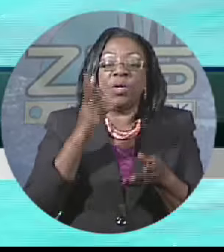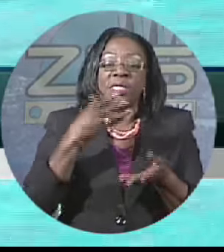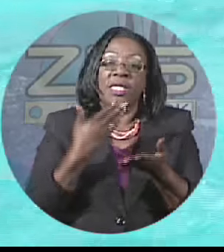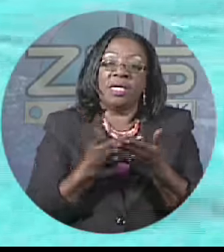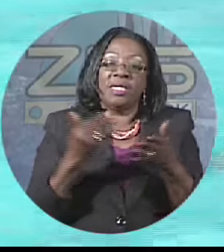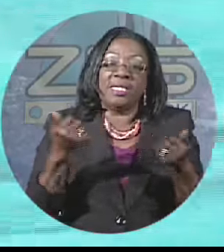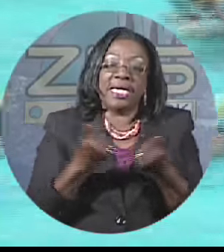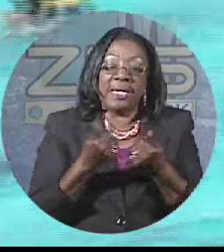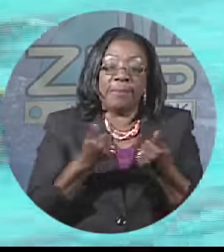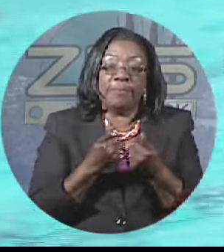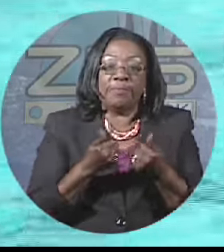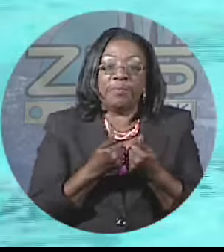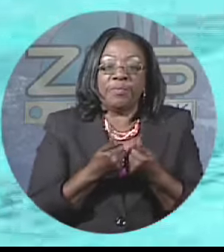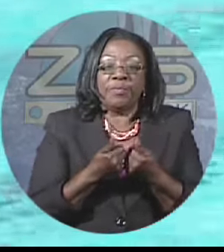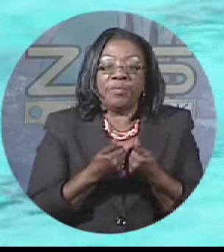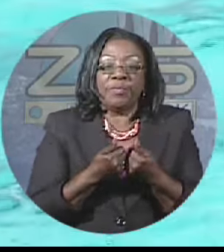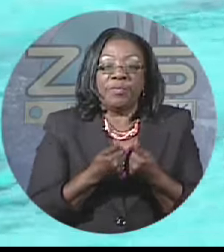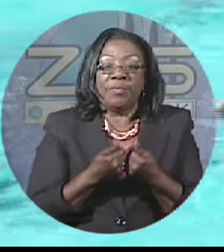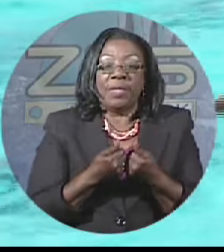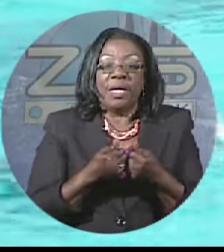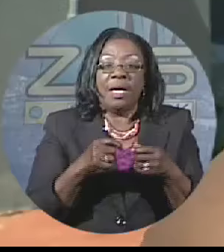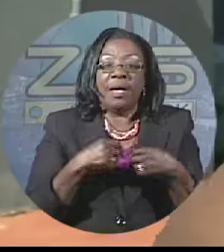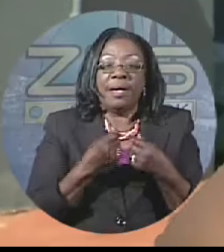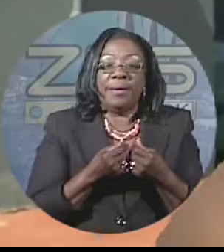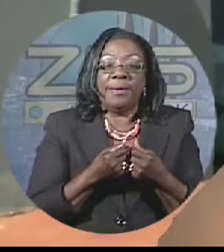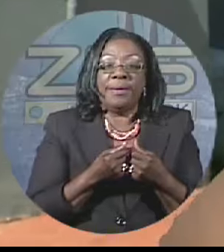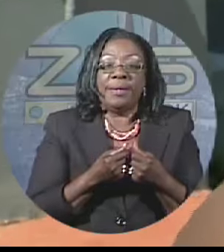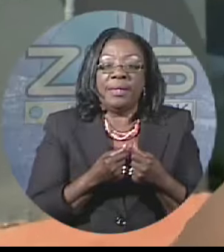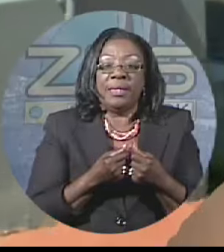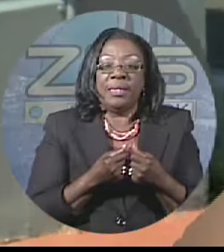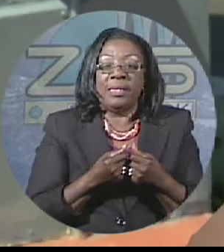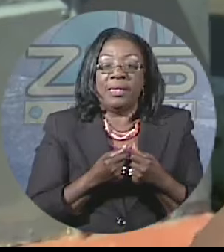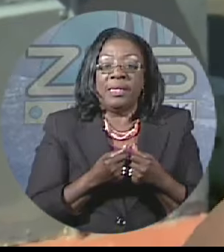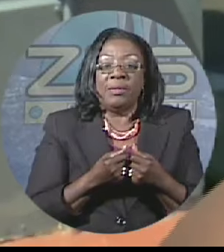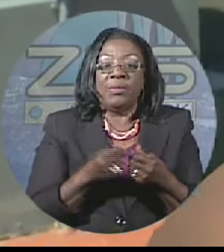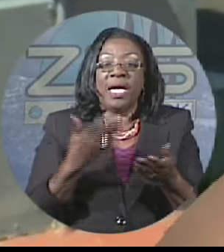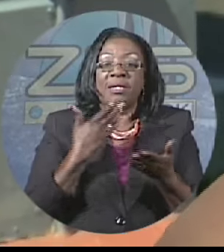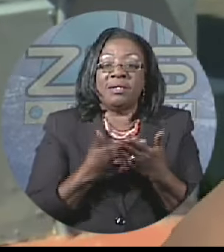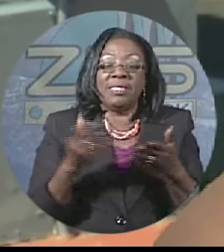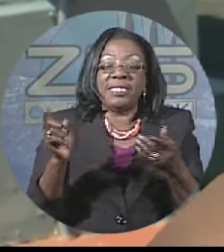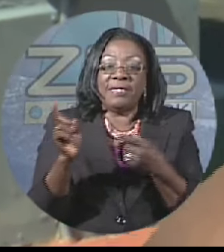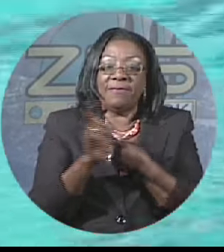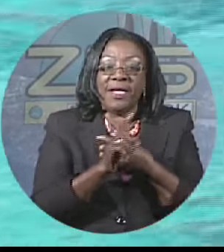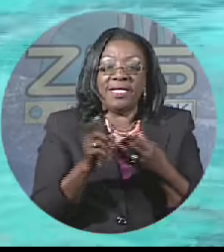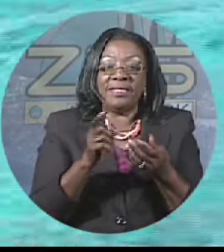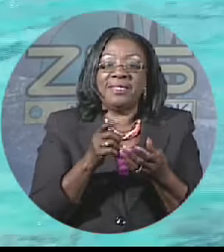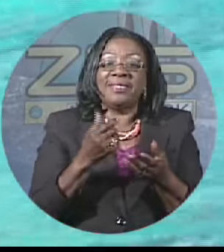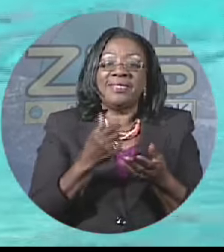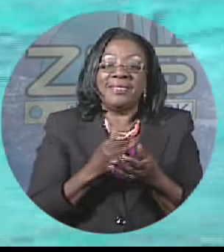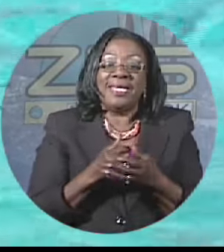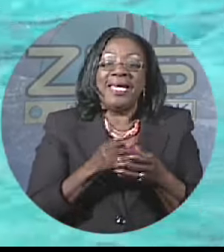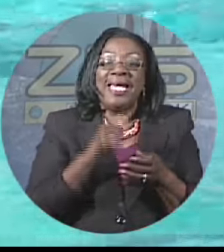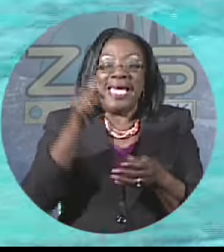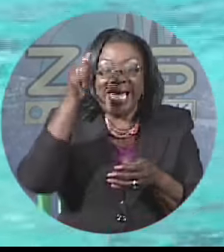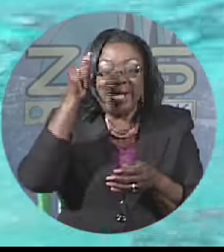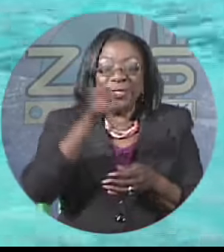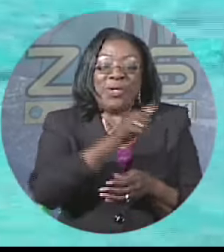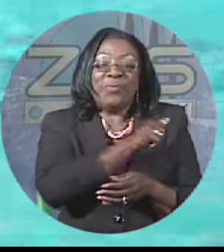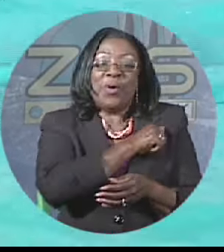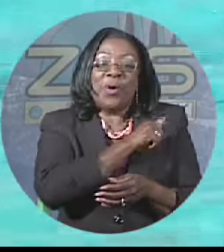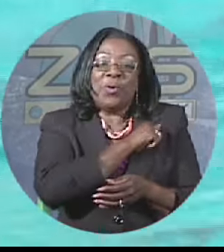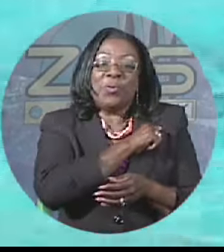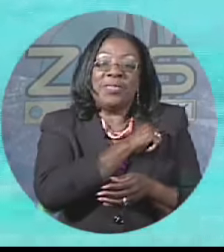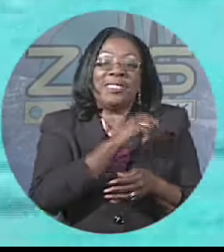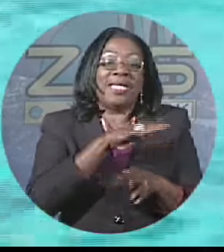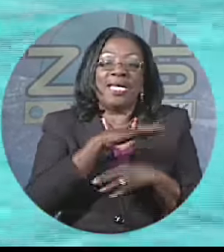after first quarter, 11-2. How were you able to hold them down? Hold them down, good defense, good press, good attack. Adrian Burrows, Thomas Illing,